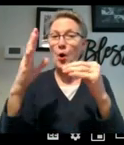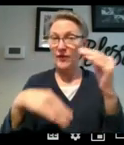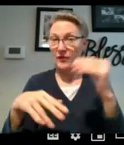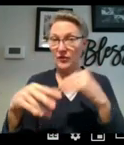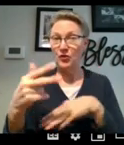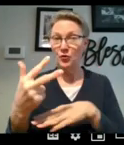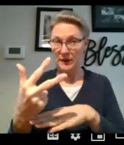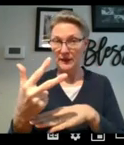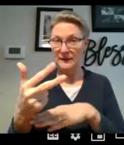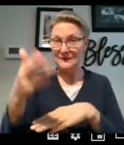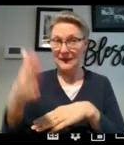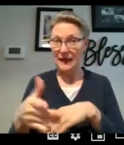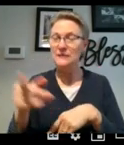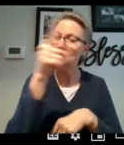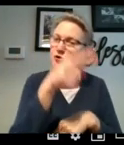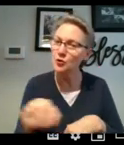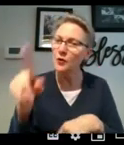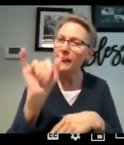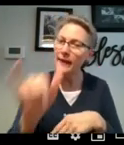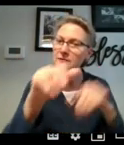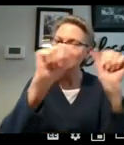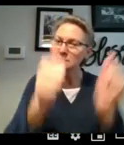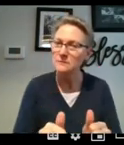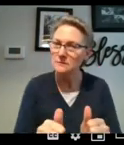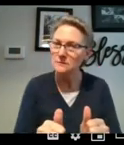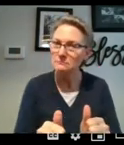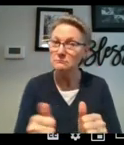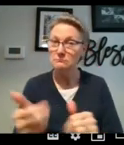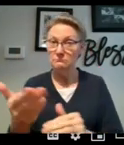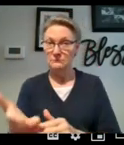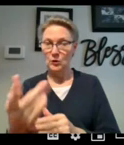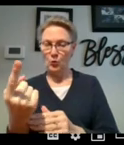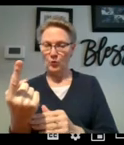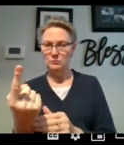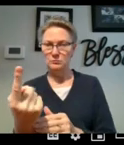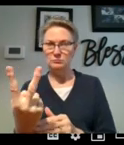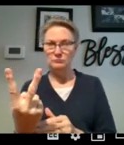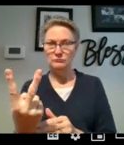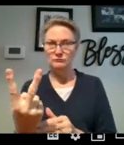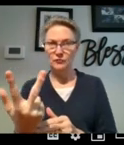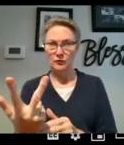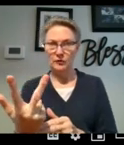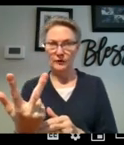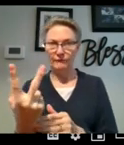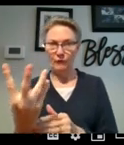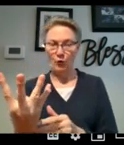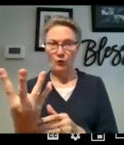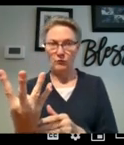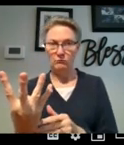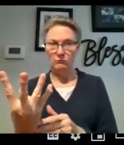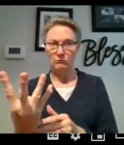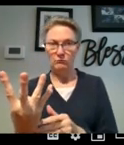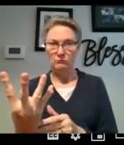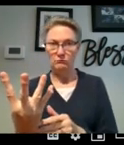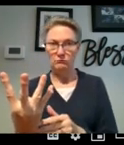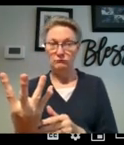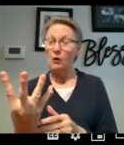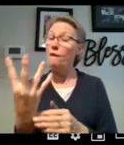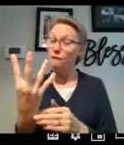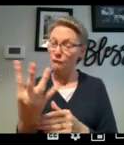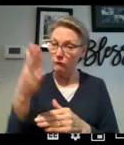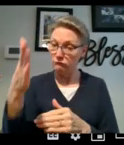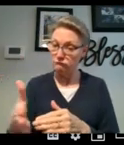I'm going to circle it. Here, 1, 2, 3, 4. This has 4